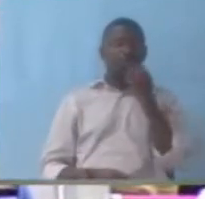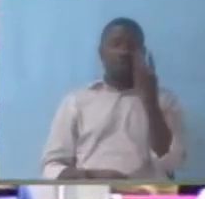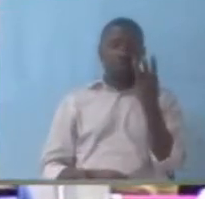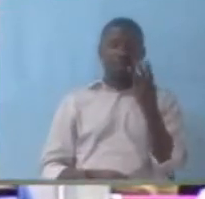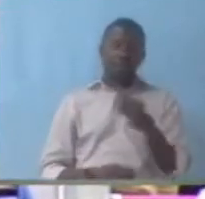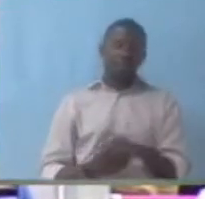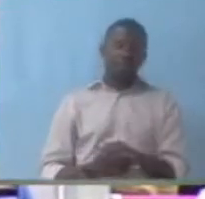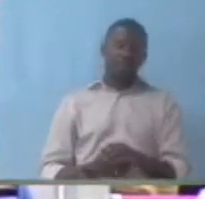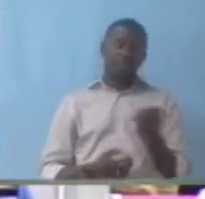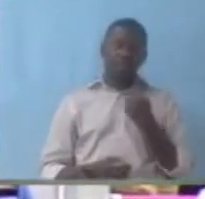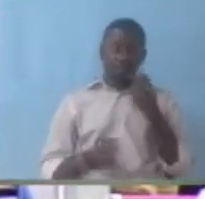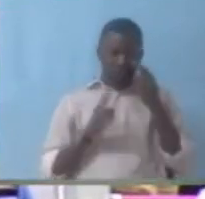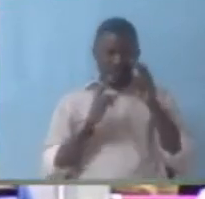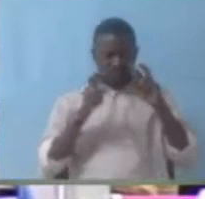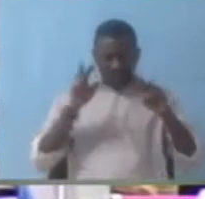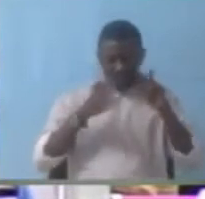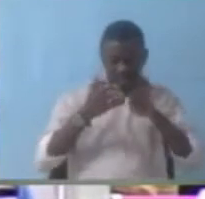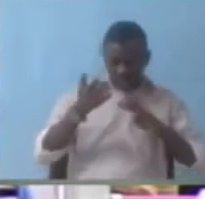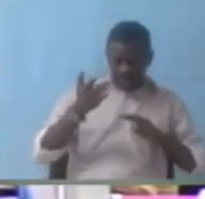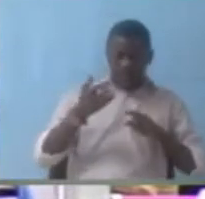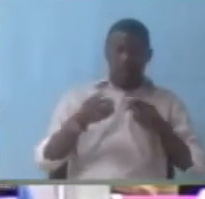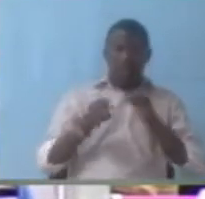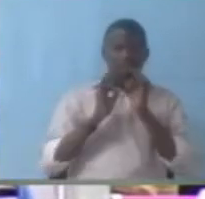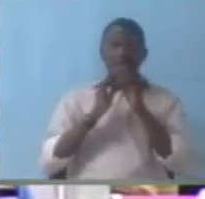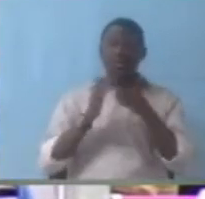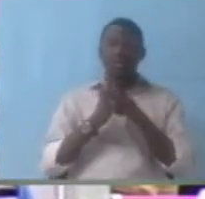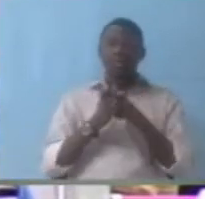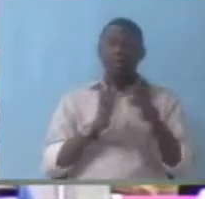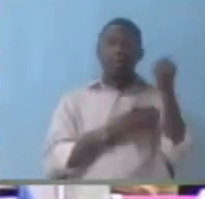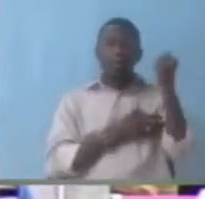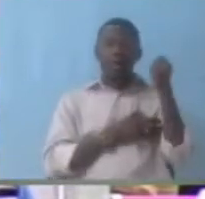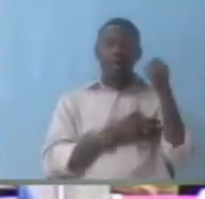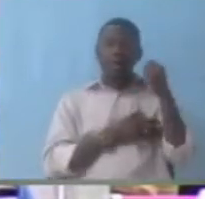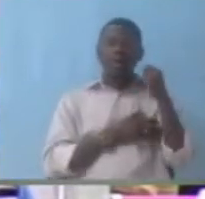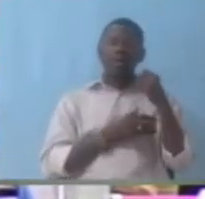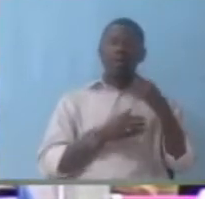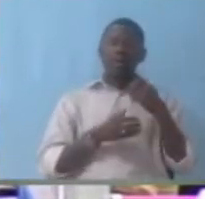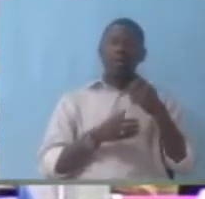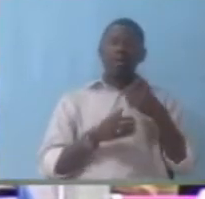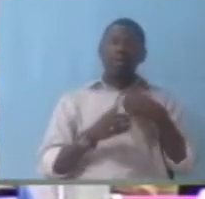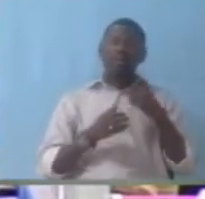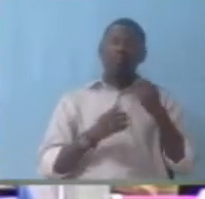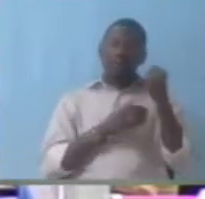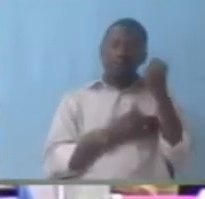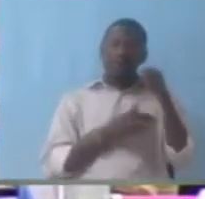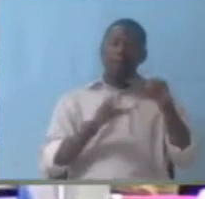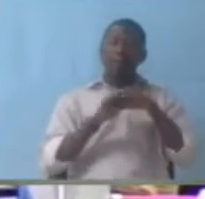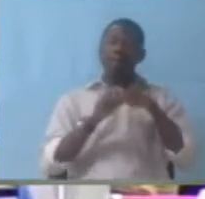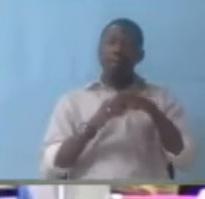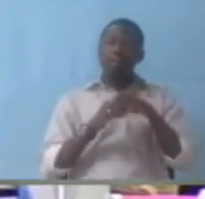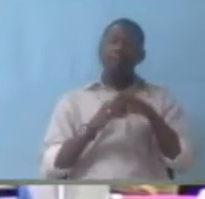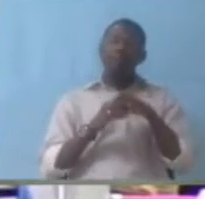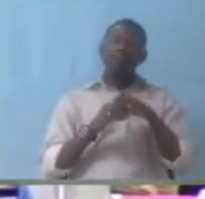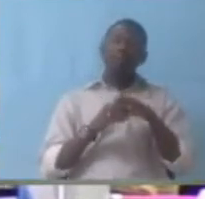supreme power resided in the council to detain comme wolen ko sembo be mume members of the security